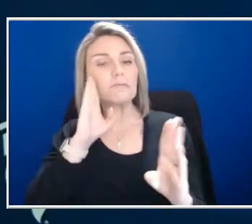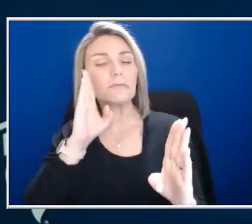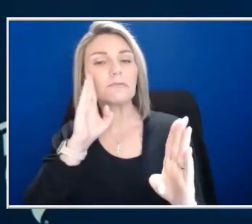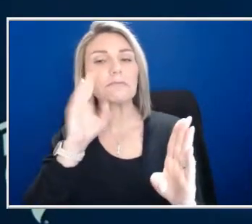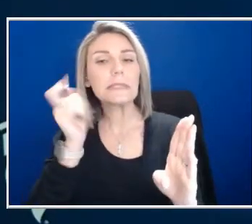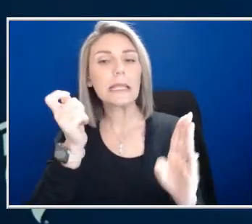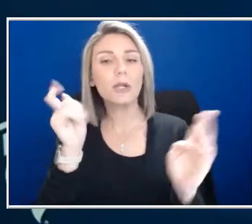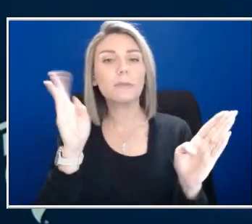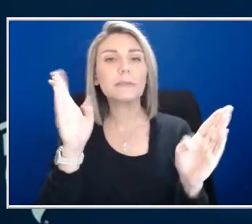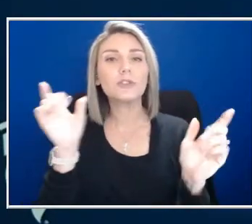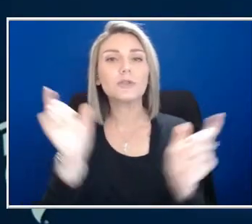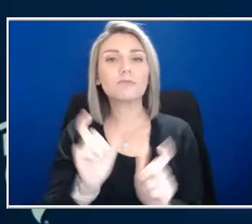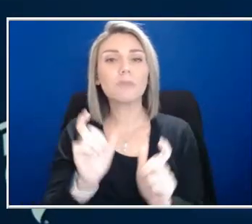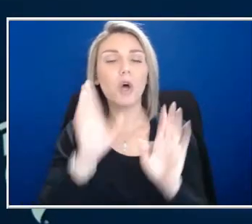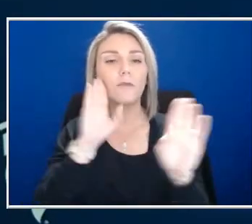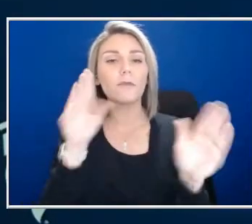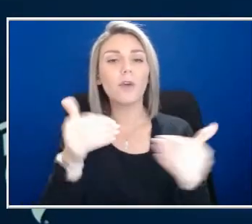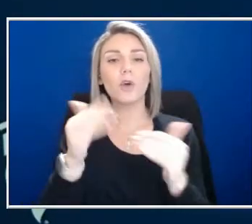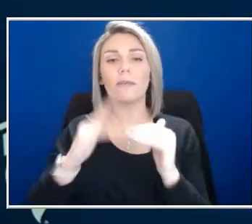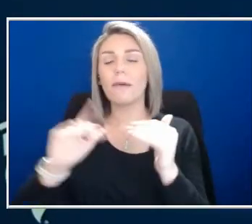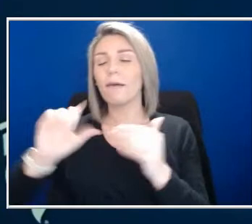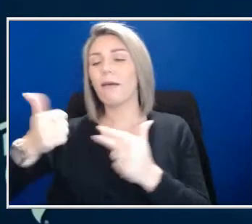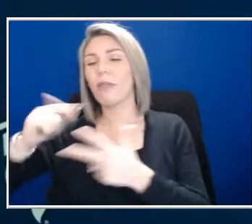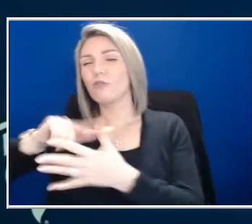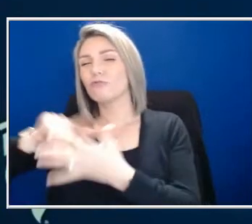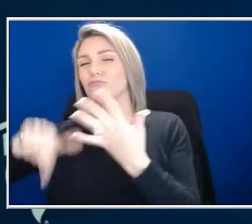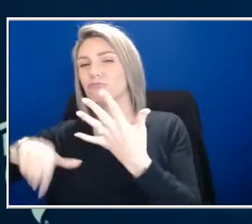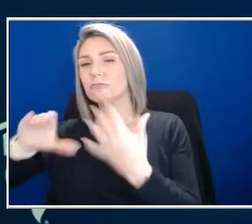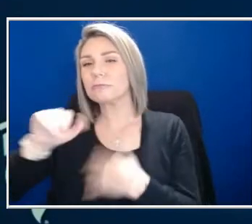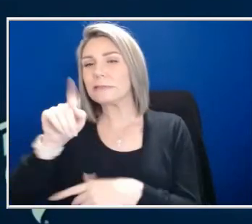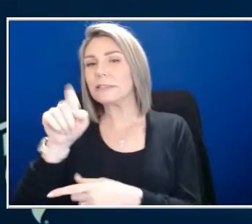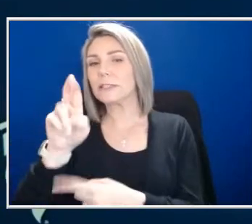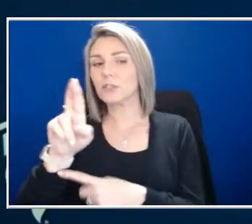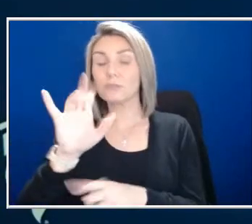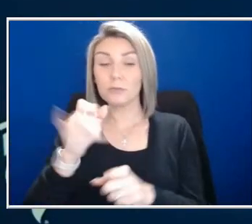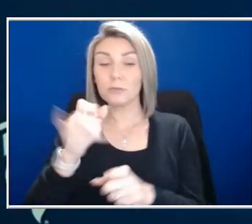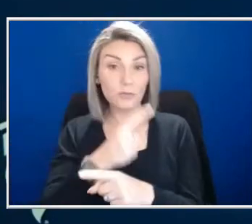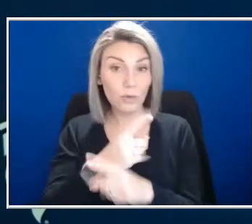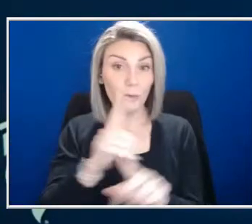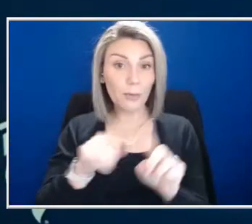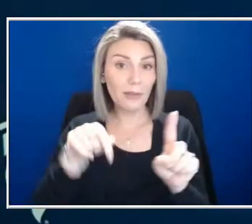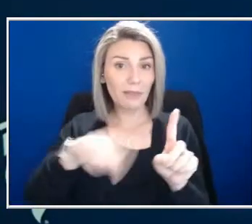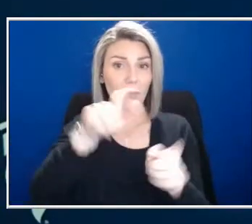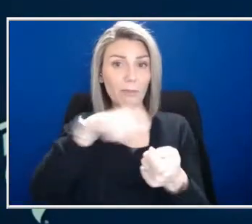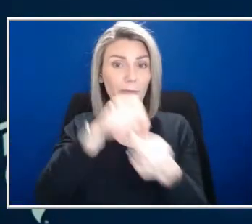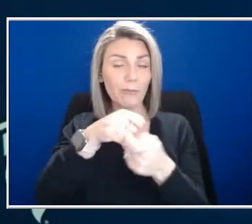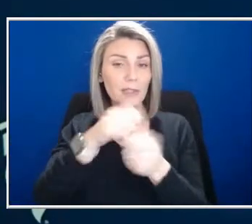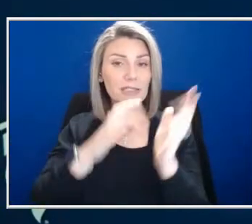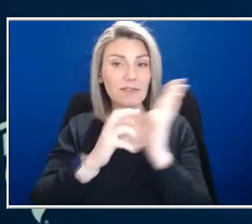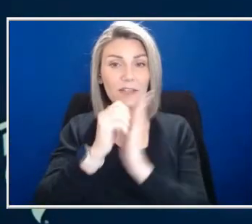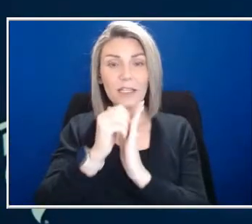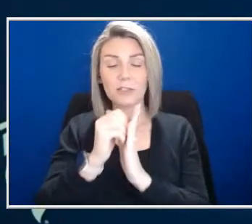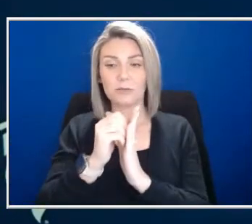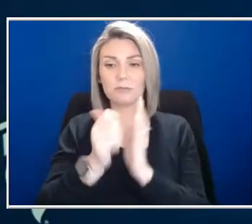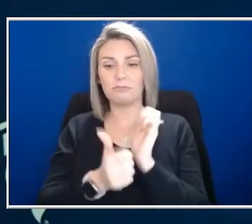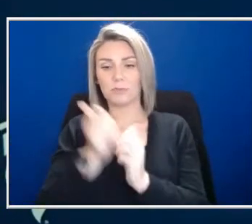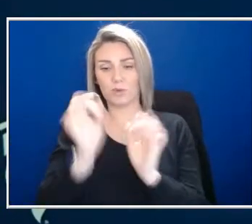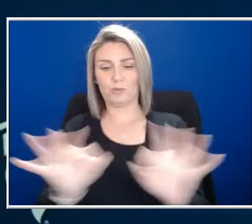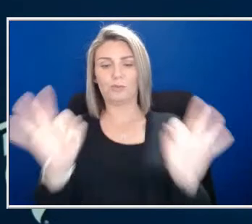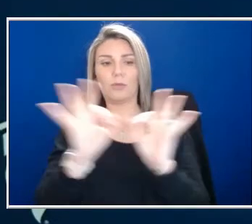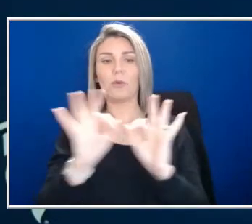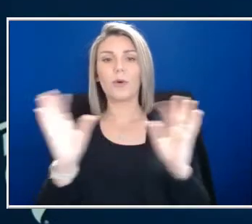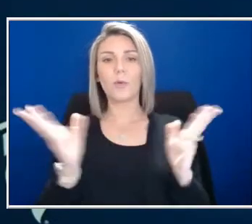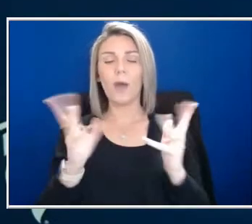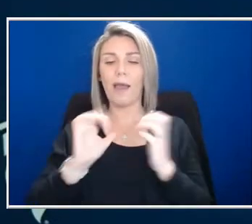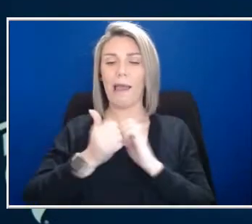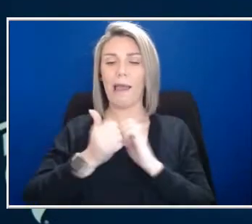these other cancers, as is appropriate. But this particular cancer, the big thing is that the way it grows, you